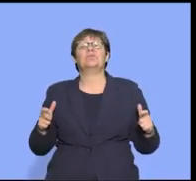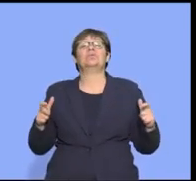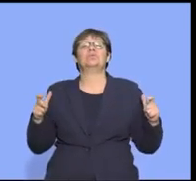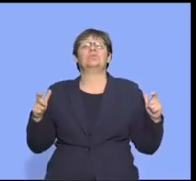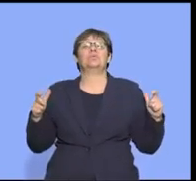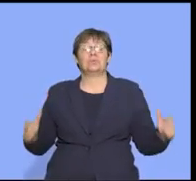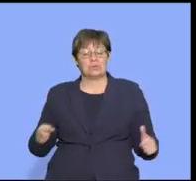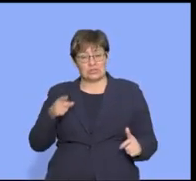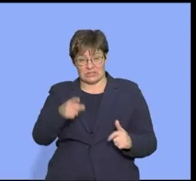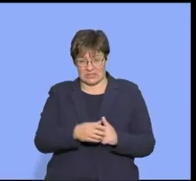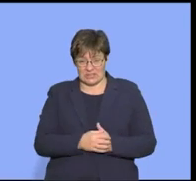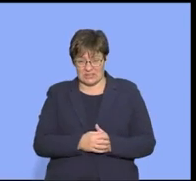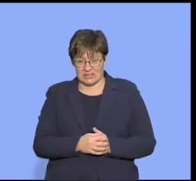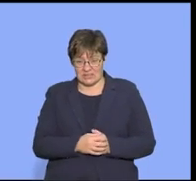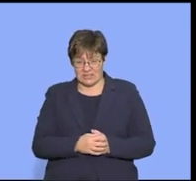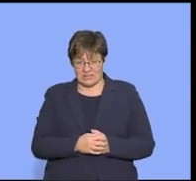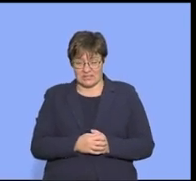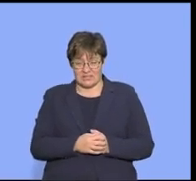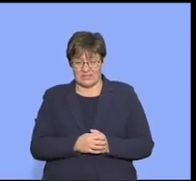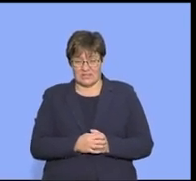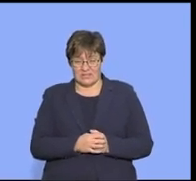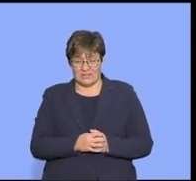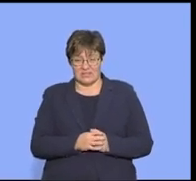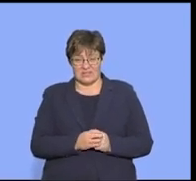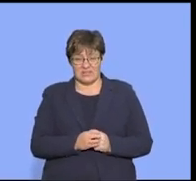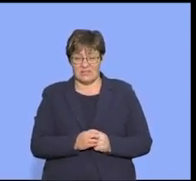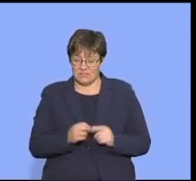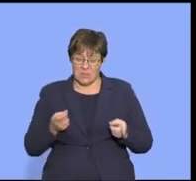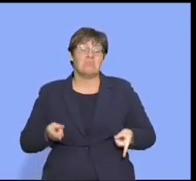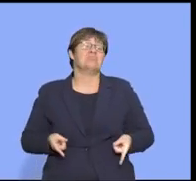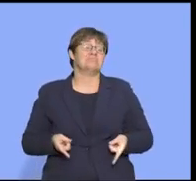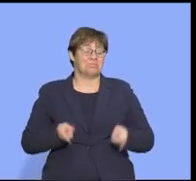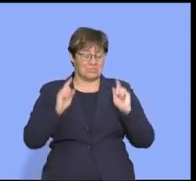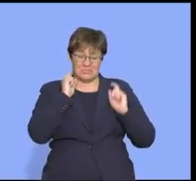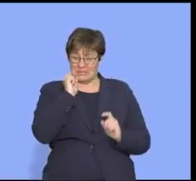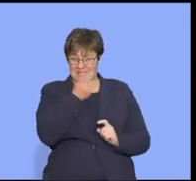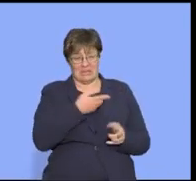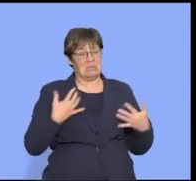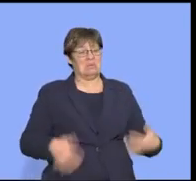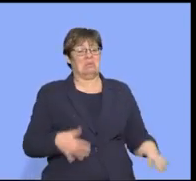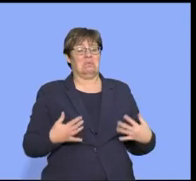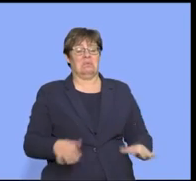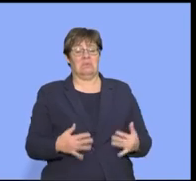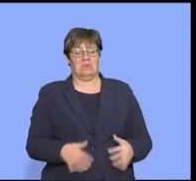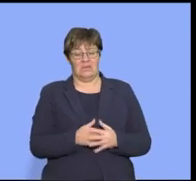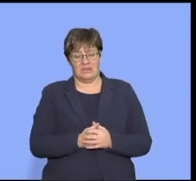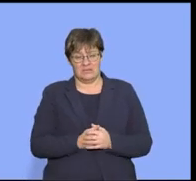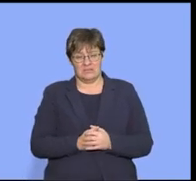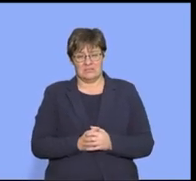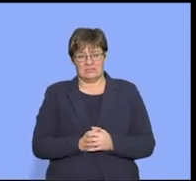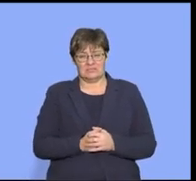how huge they were and how deadly their teeth must have been.